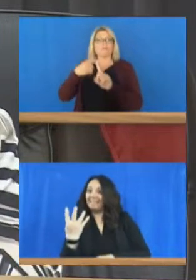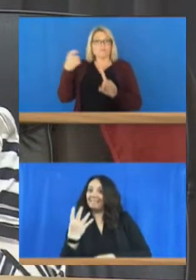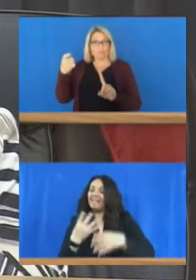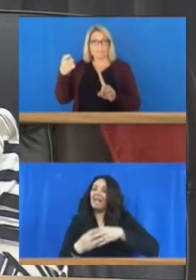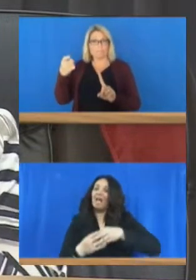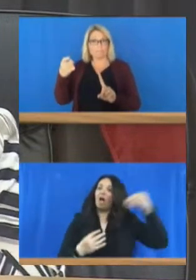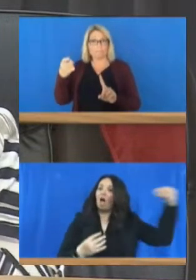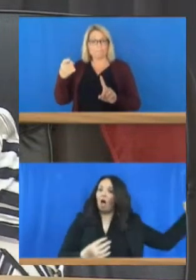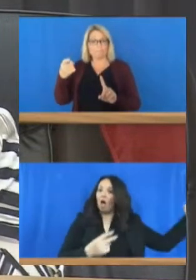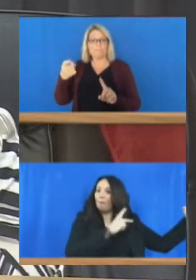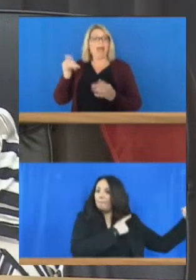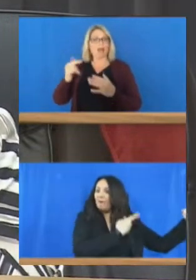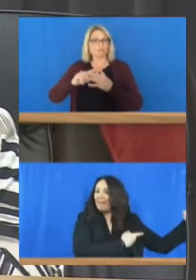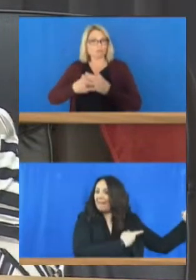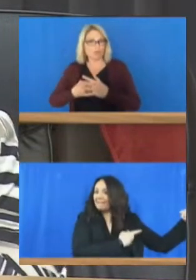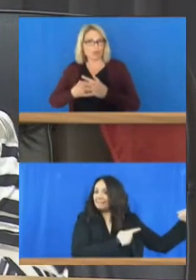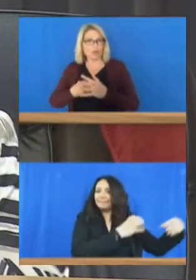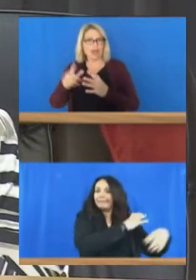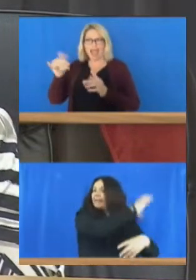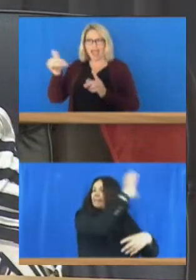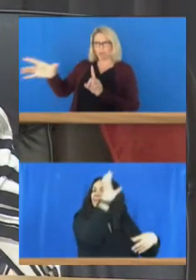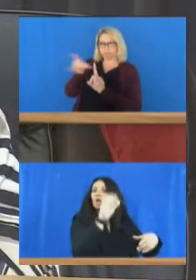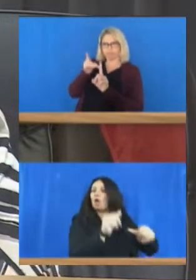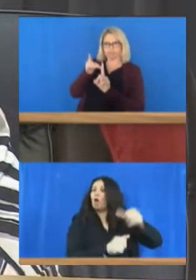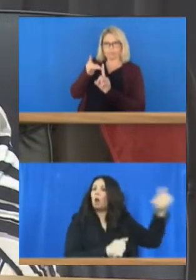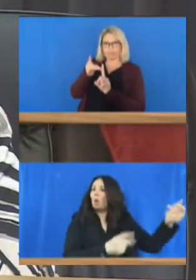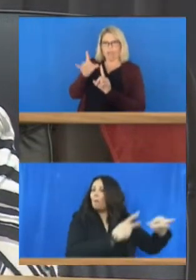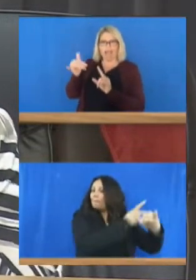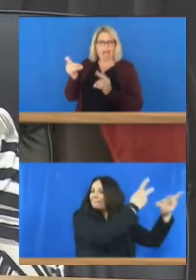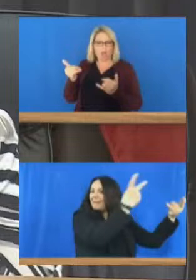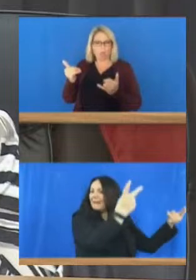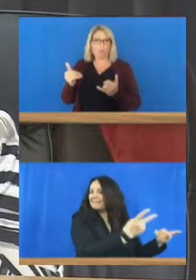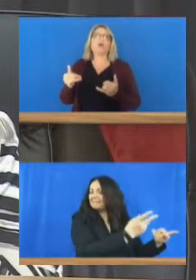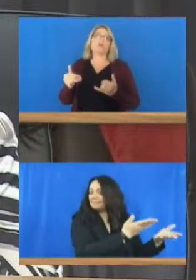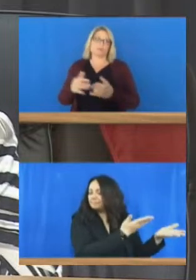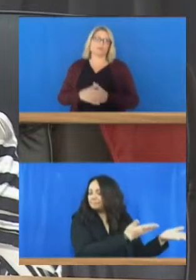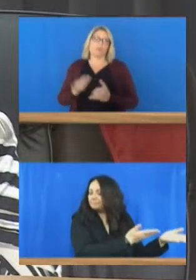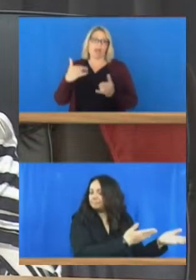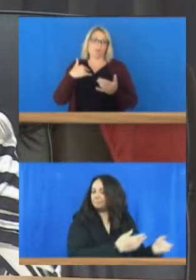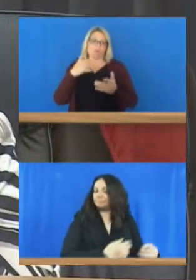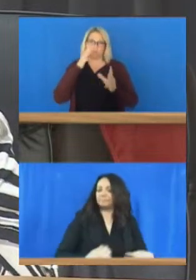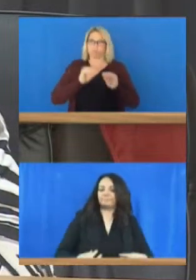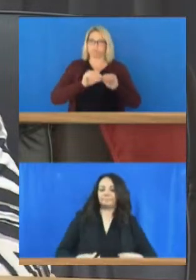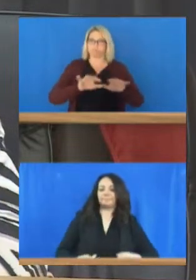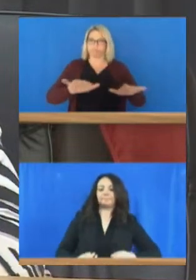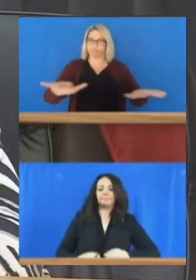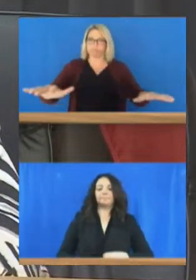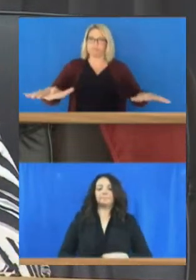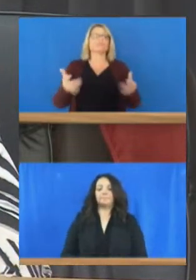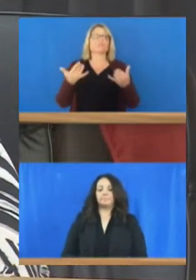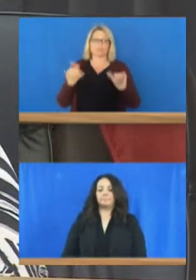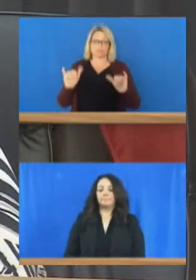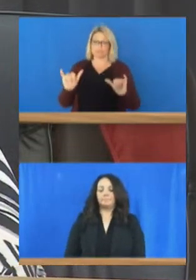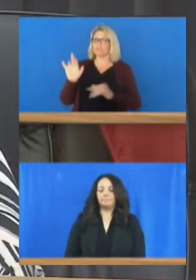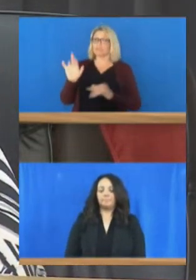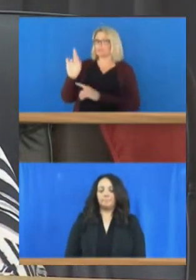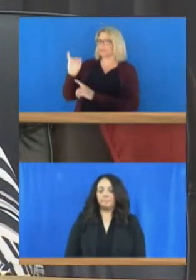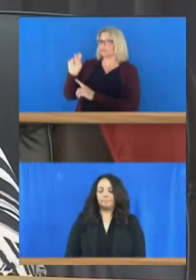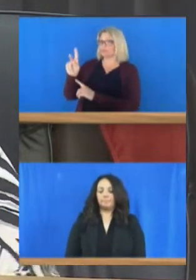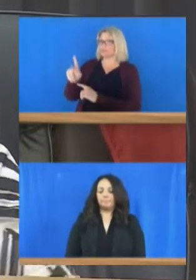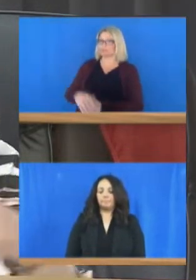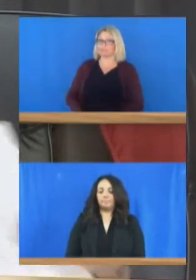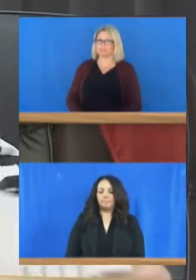province. So this underlines the need for everyone traveling in and out of the province, no matter how far they are traveling to and from, to strictly